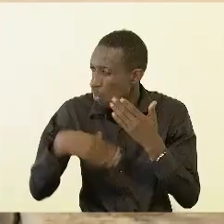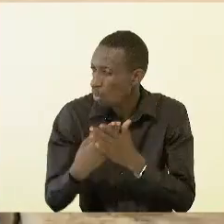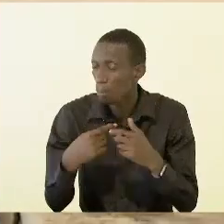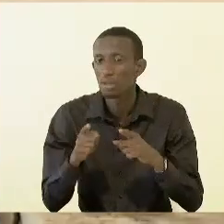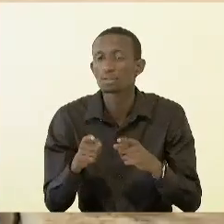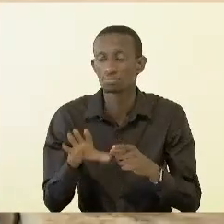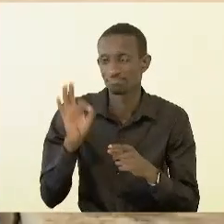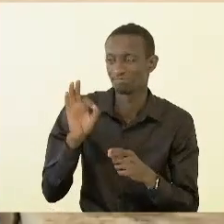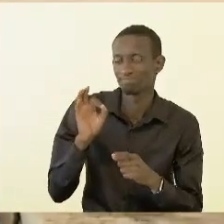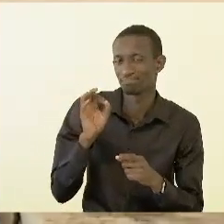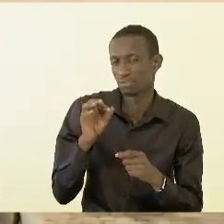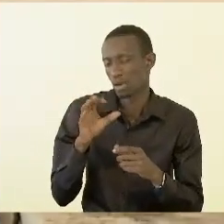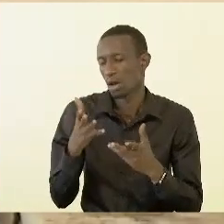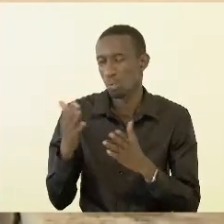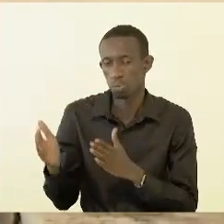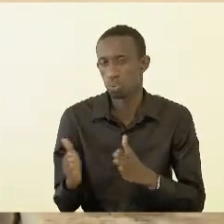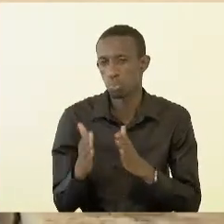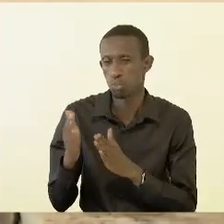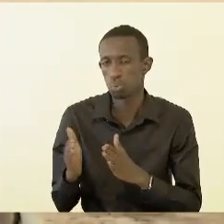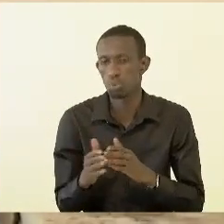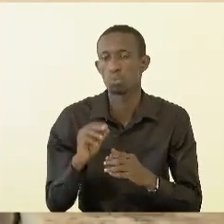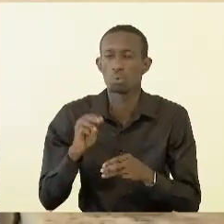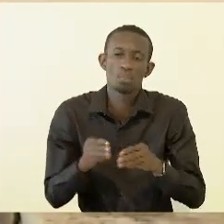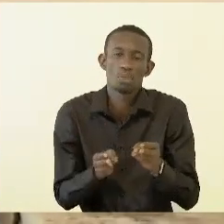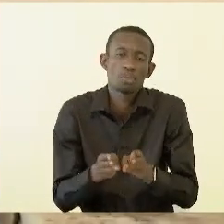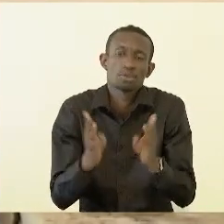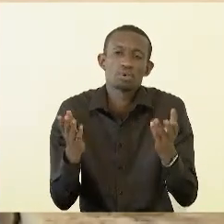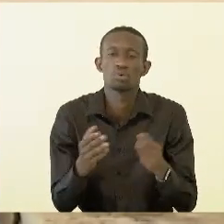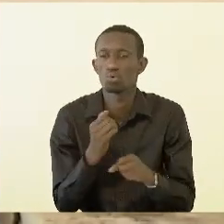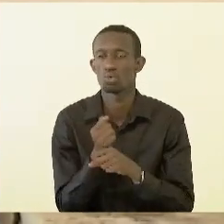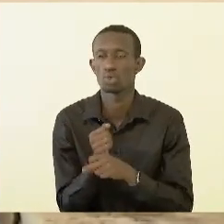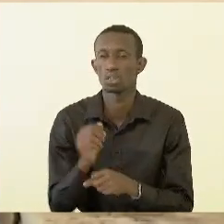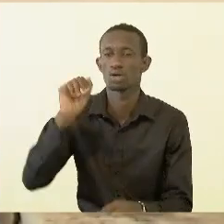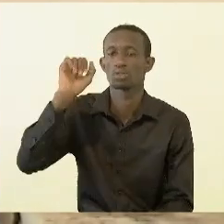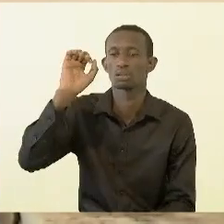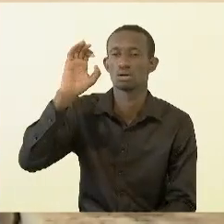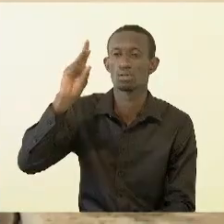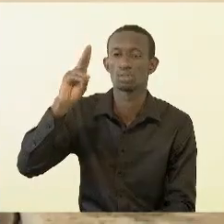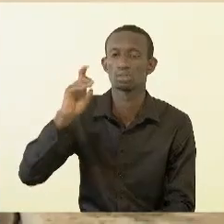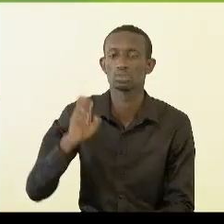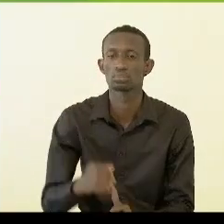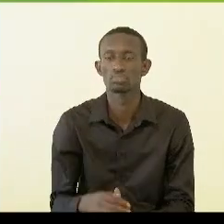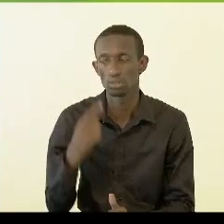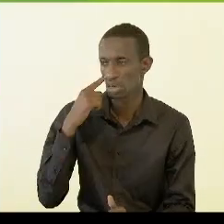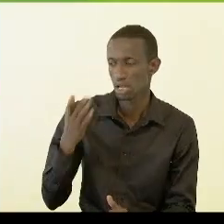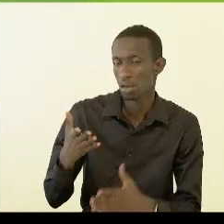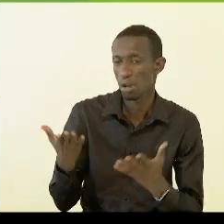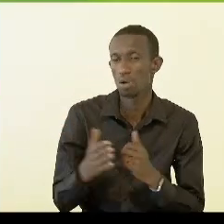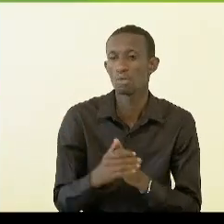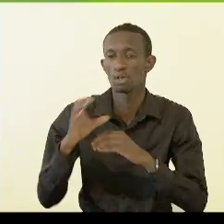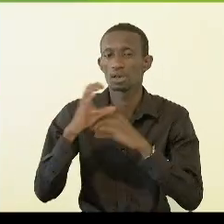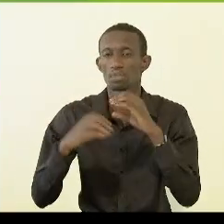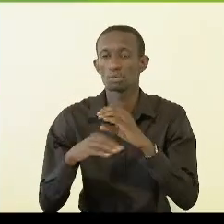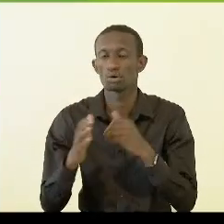the preparation methods for the acids, and then look at the chemical properties. Before